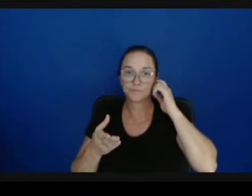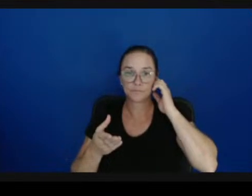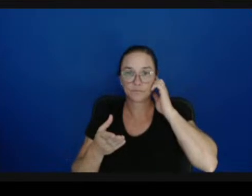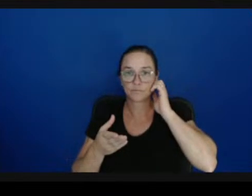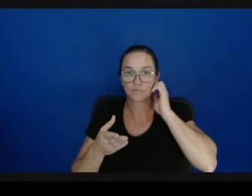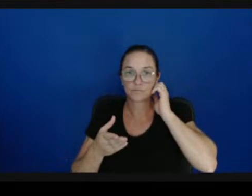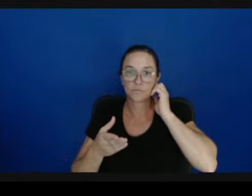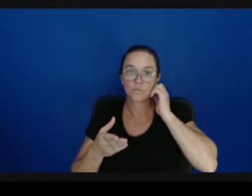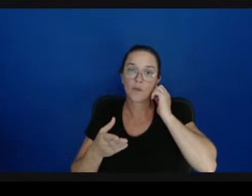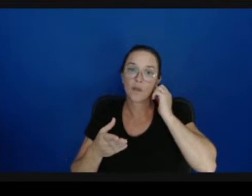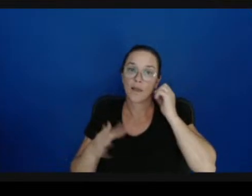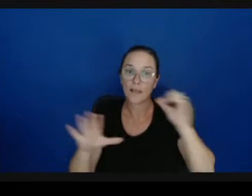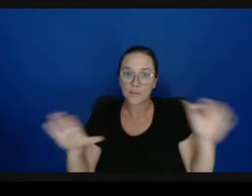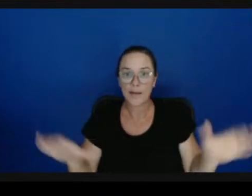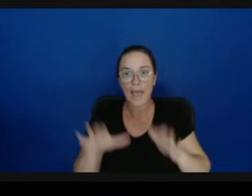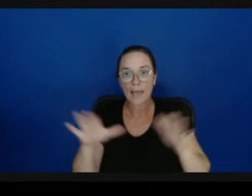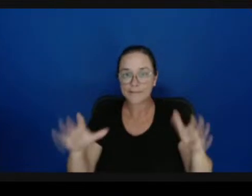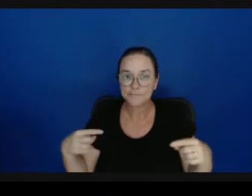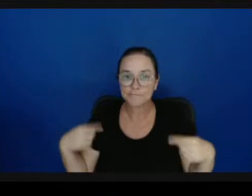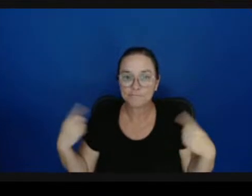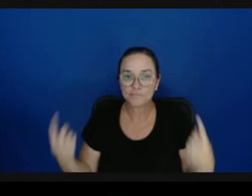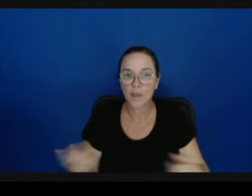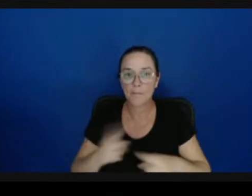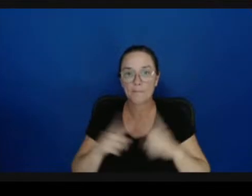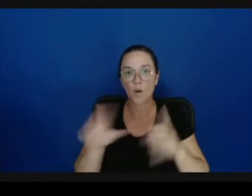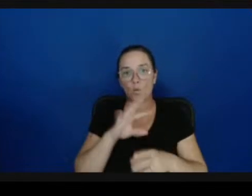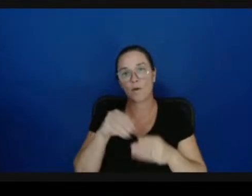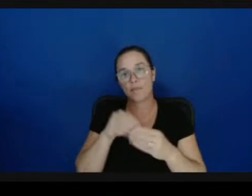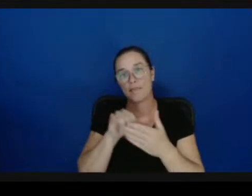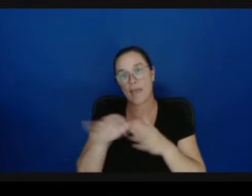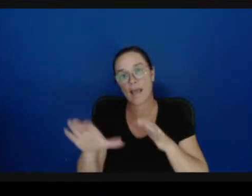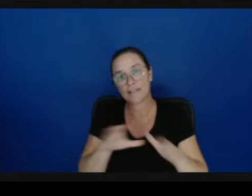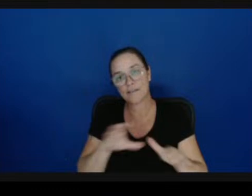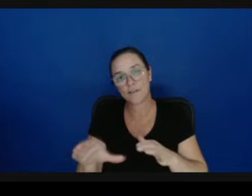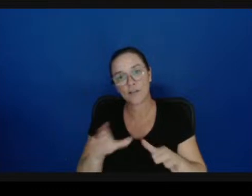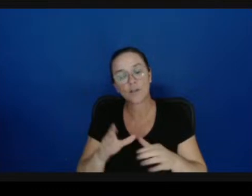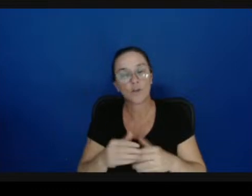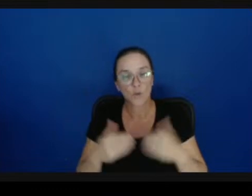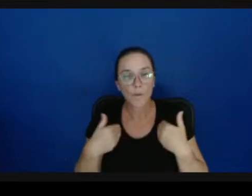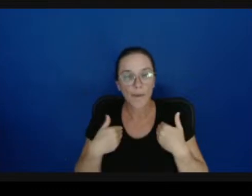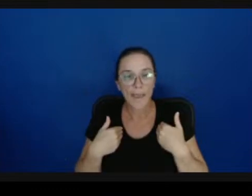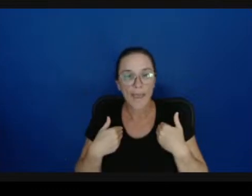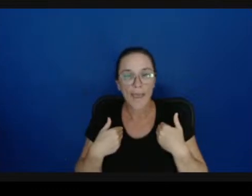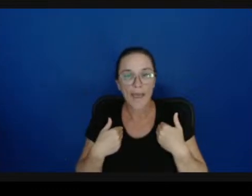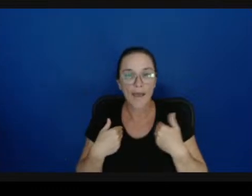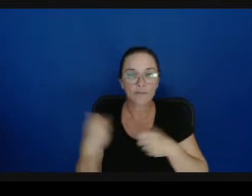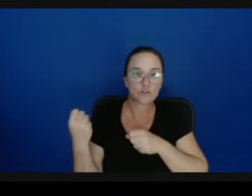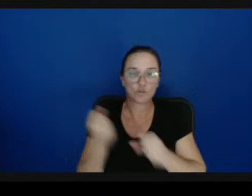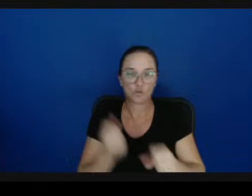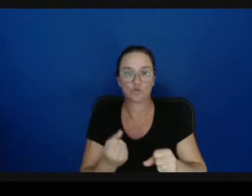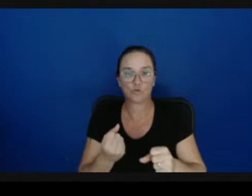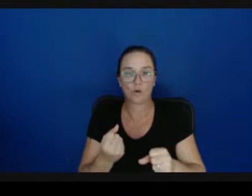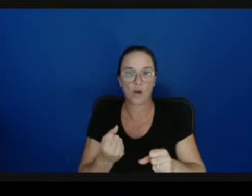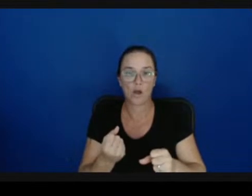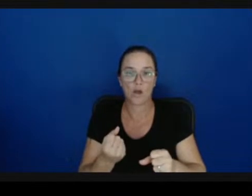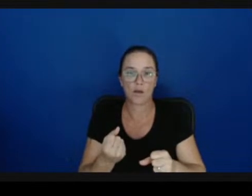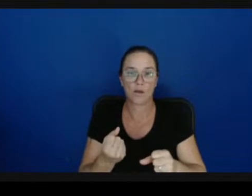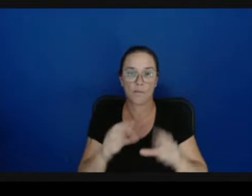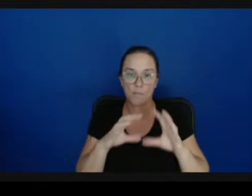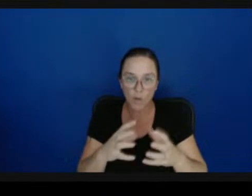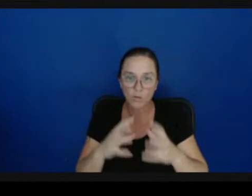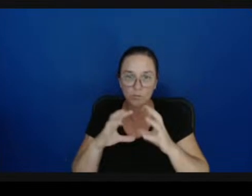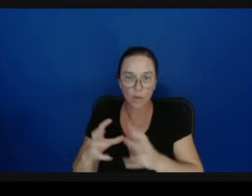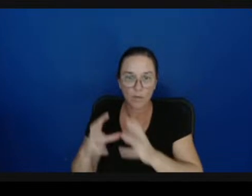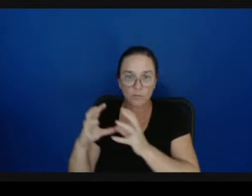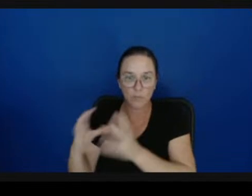pretty active since then, but within that activity, you certainly have stronger and stronger pulses coming